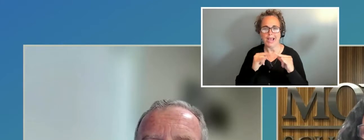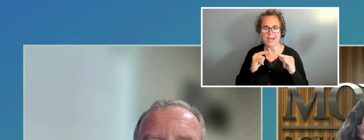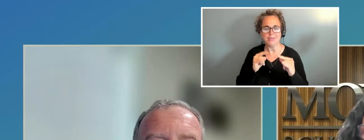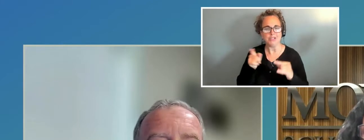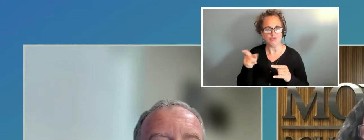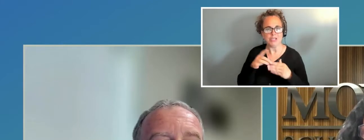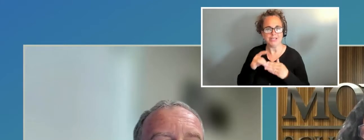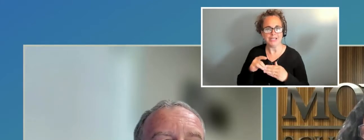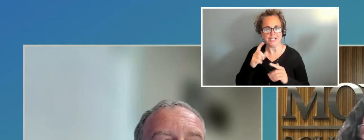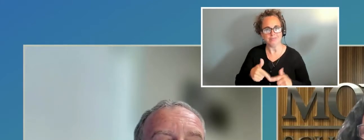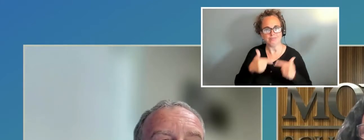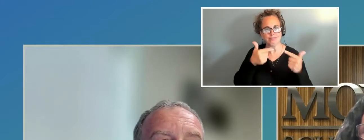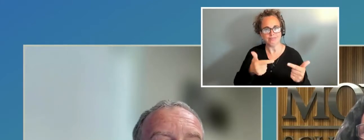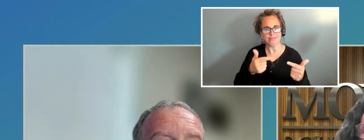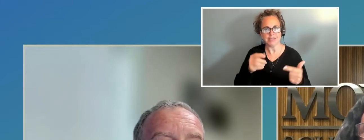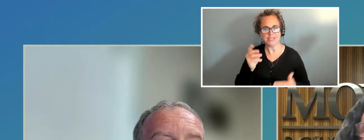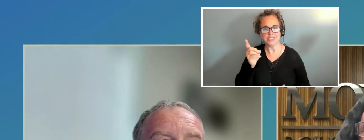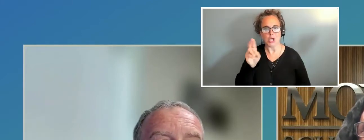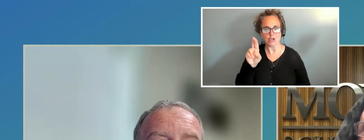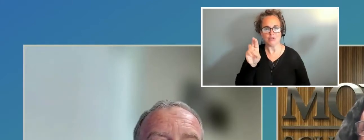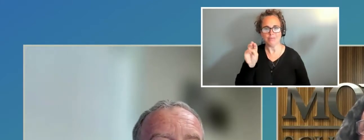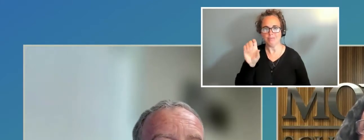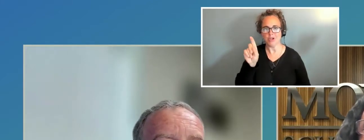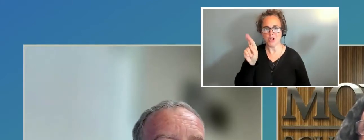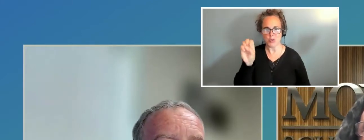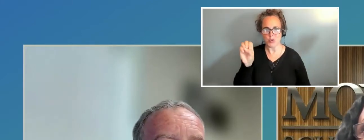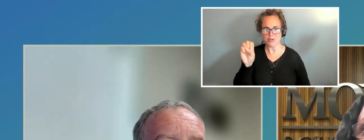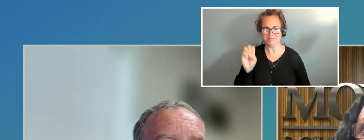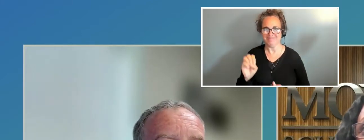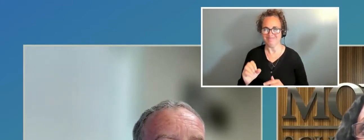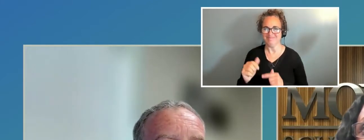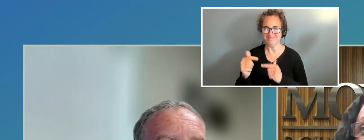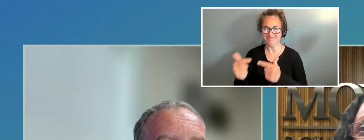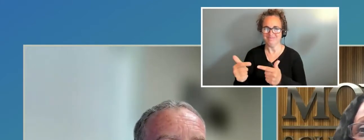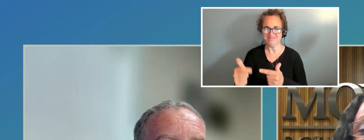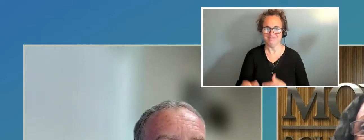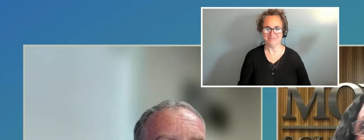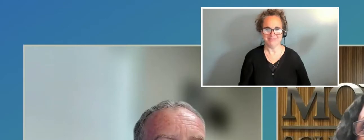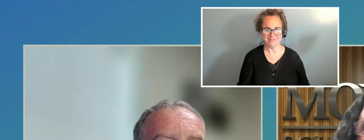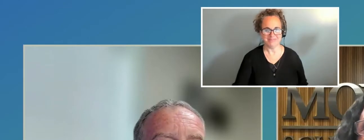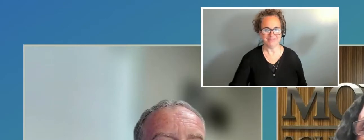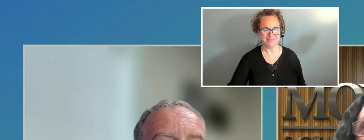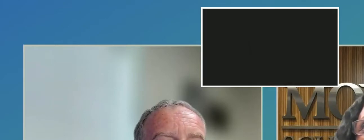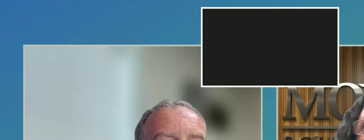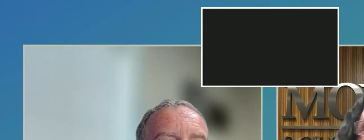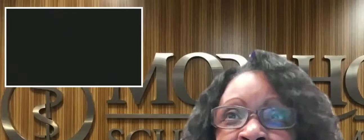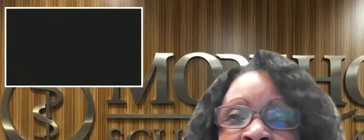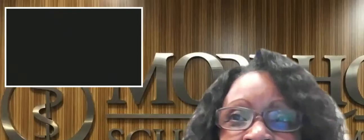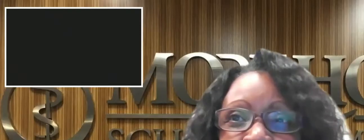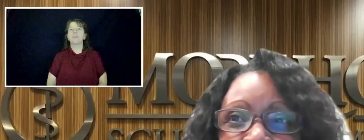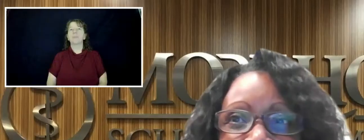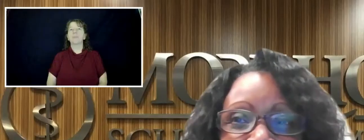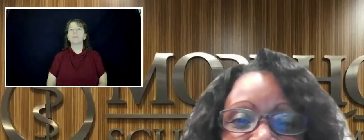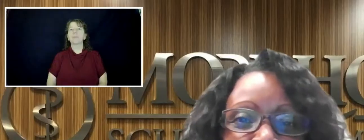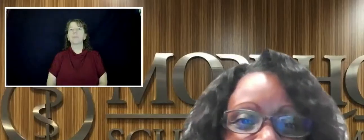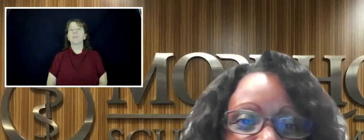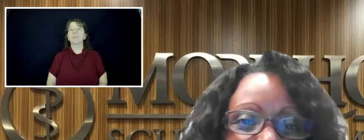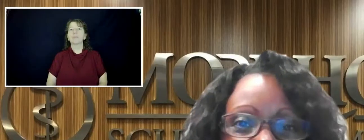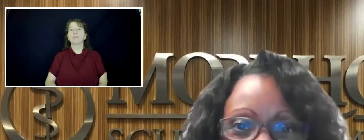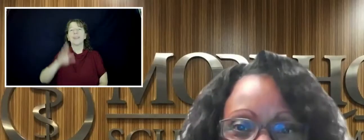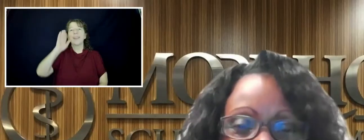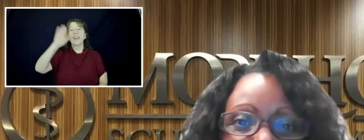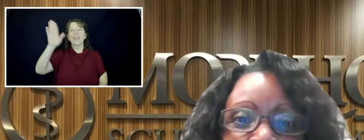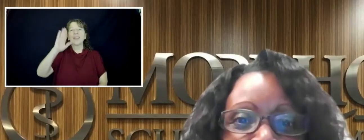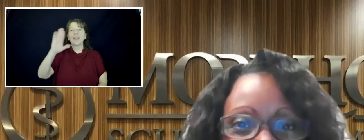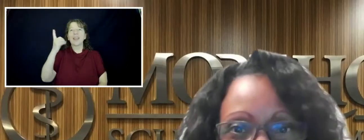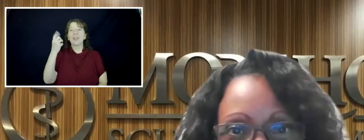Dr. McClure. Thank you, Dr. Russ. I first would just like to say